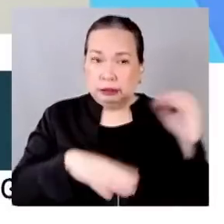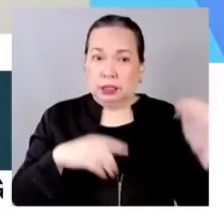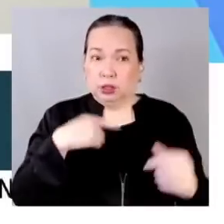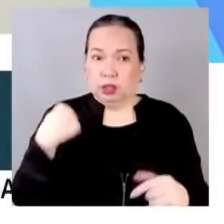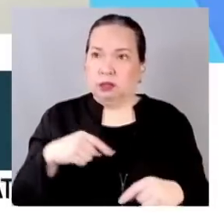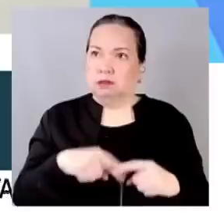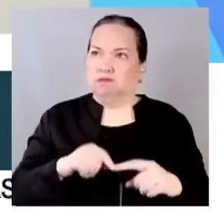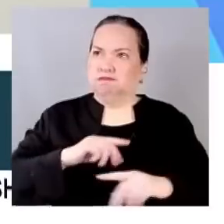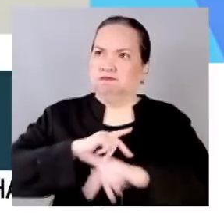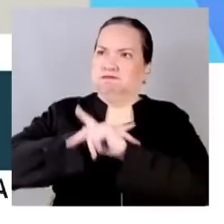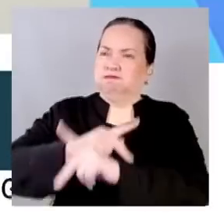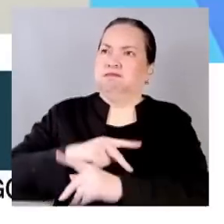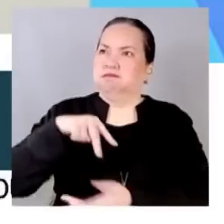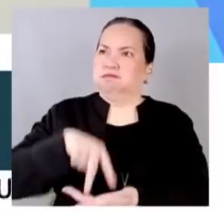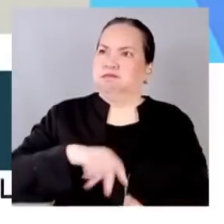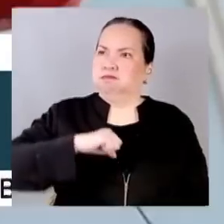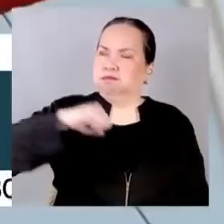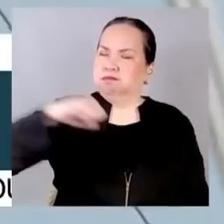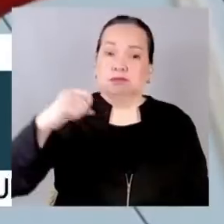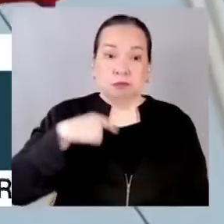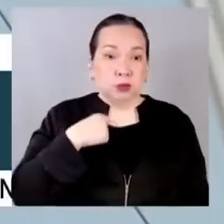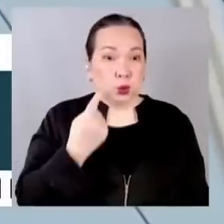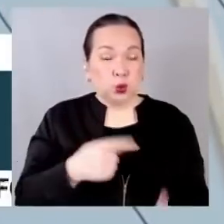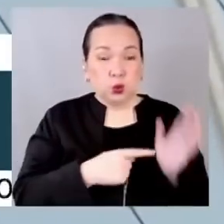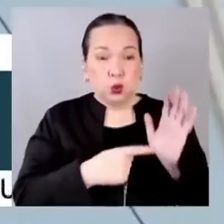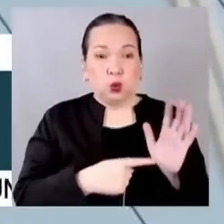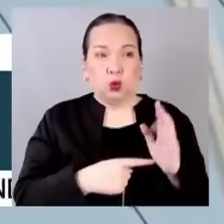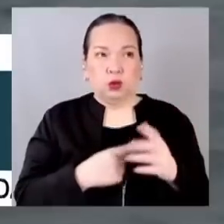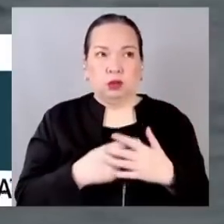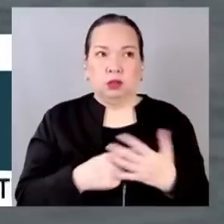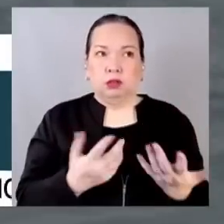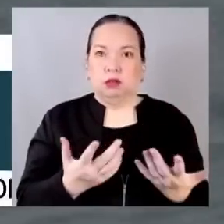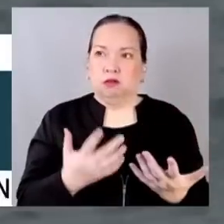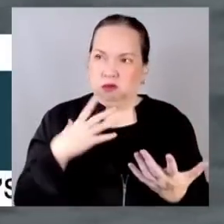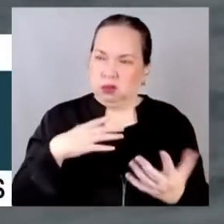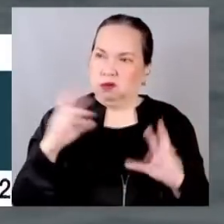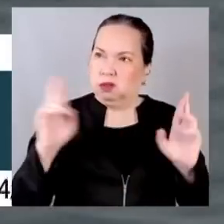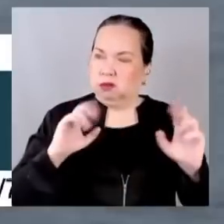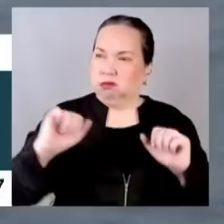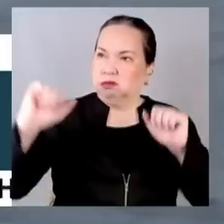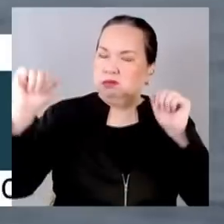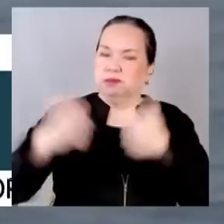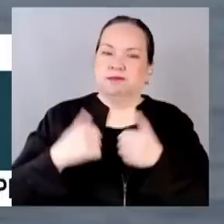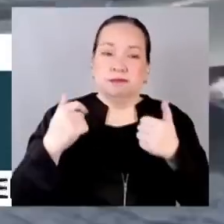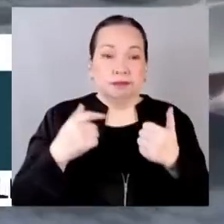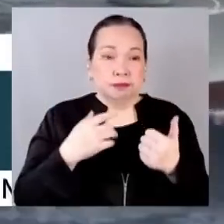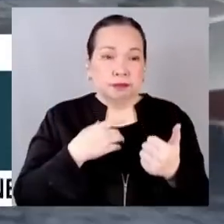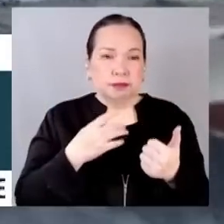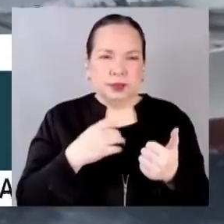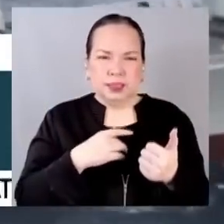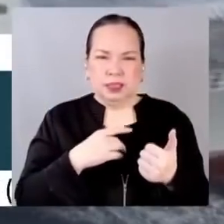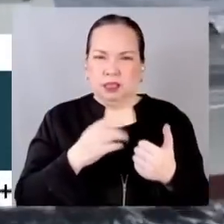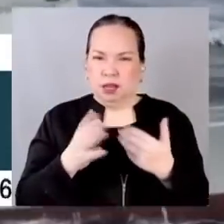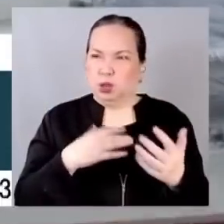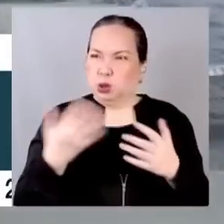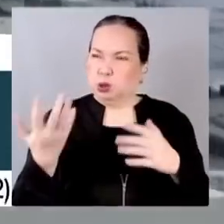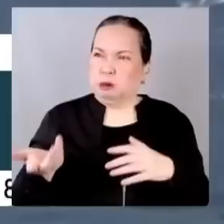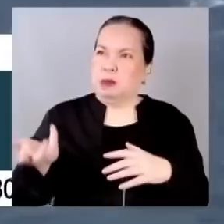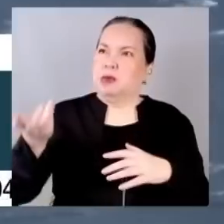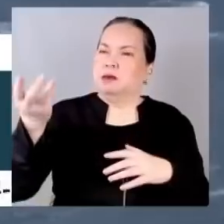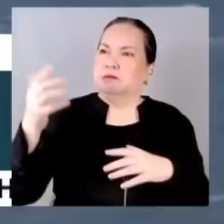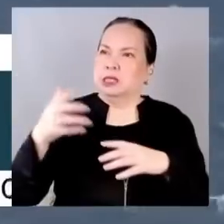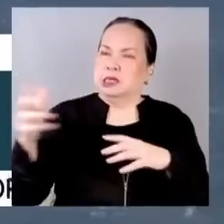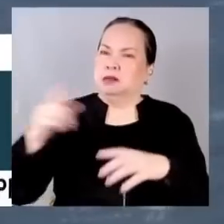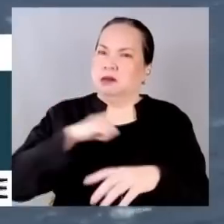nila, we will resist. We will give you a bloody nose. Even if we know that you are so far more